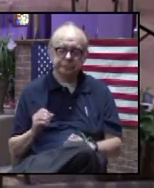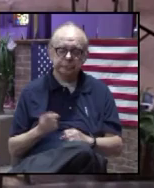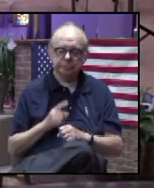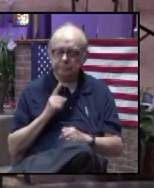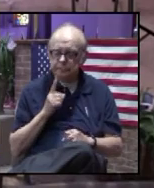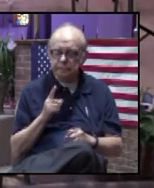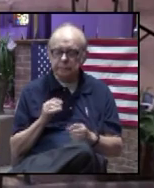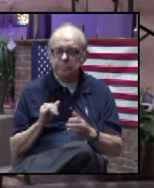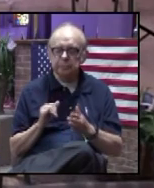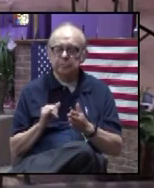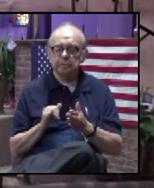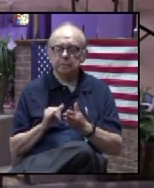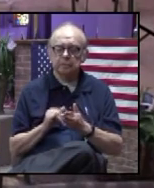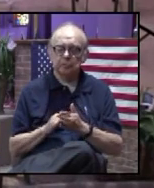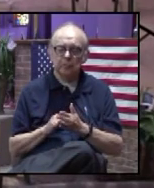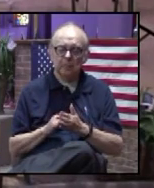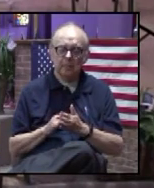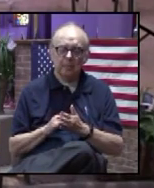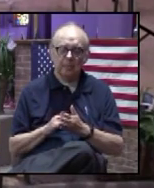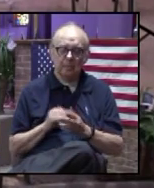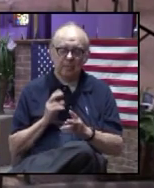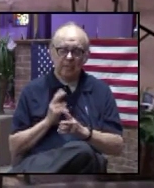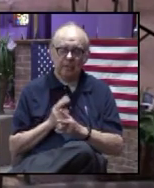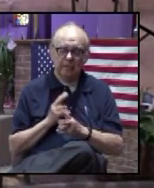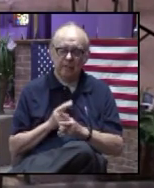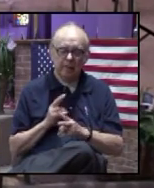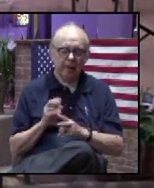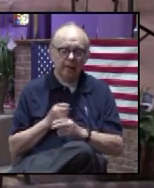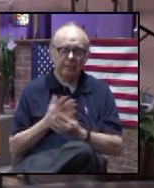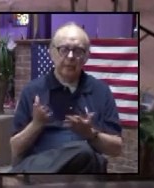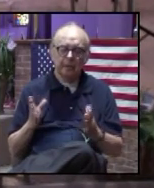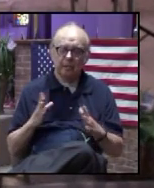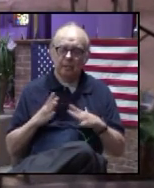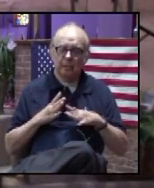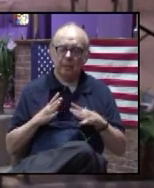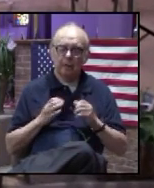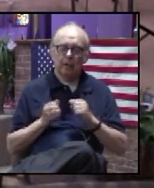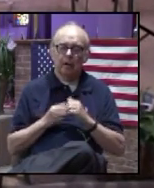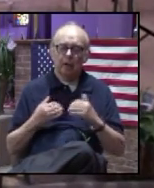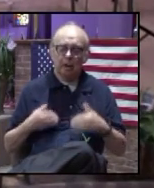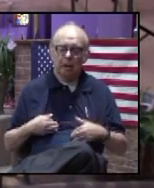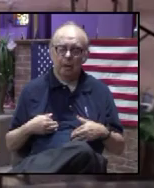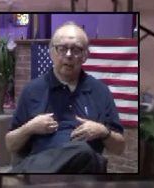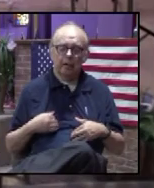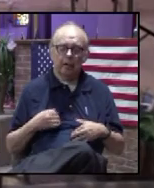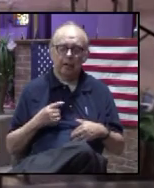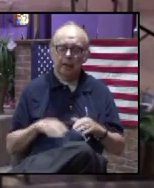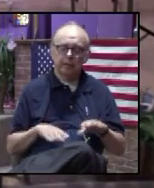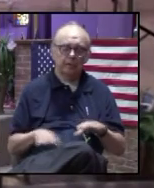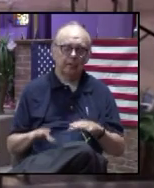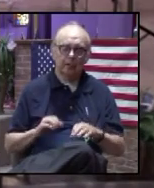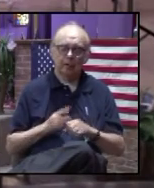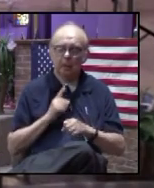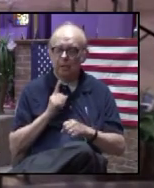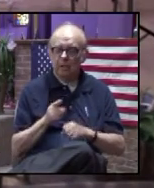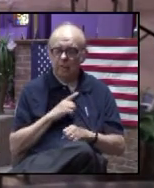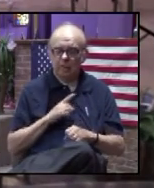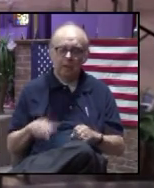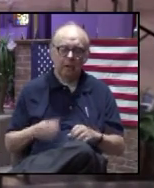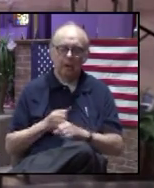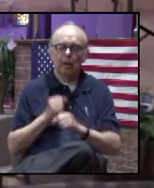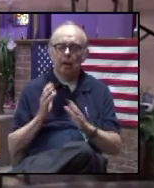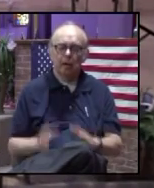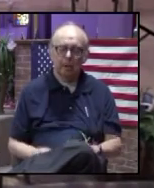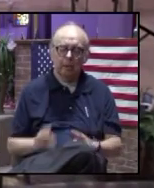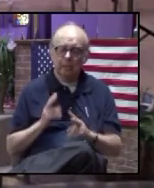sure that they're taken care of and everything is okay with that body. And this is what they did. They wanted to make sure their Lord and their Savior